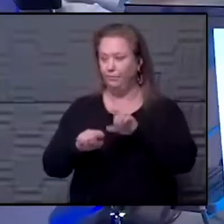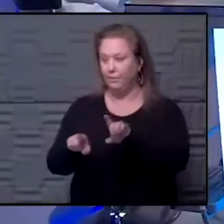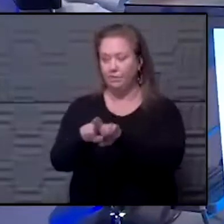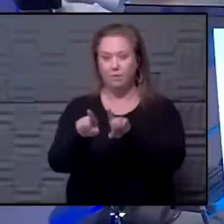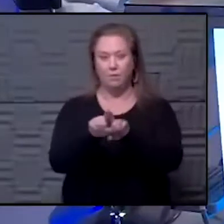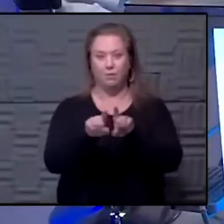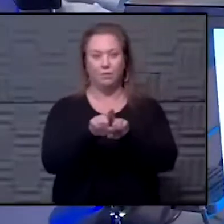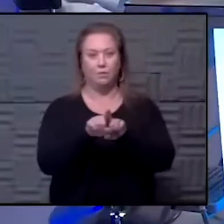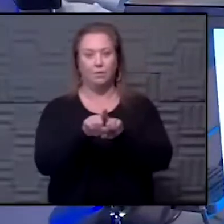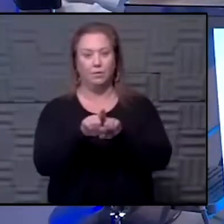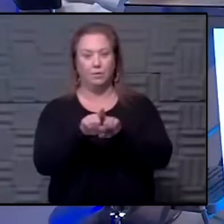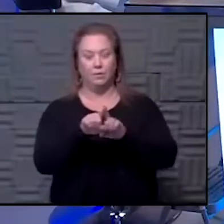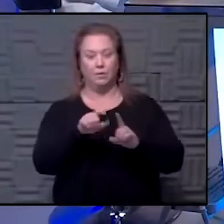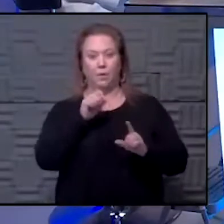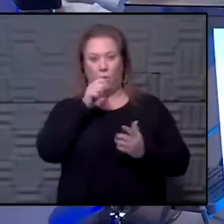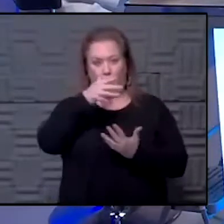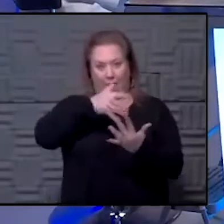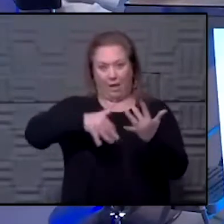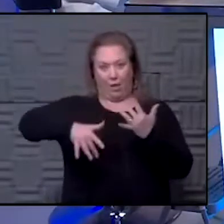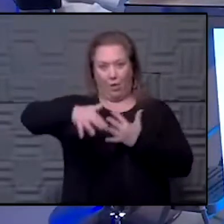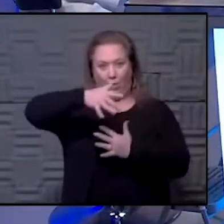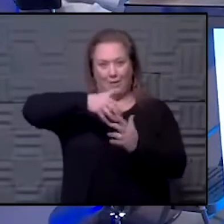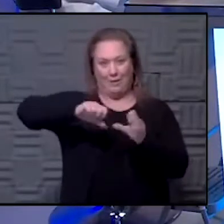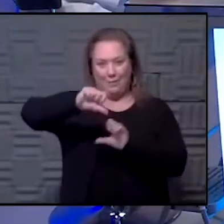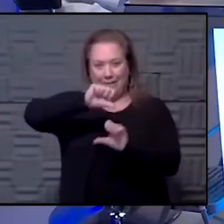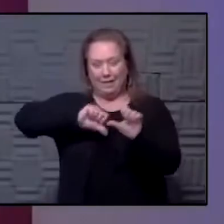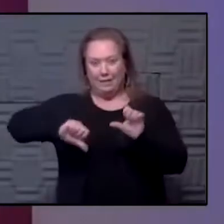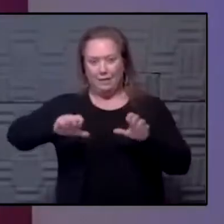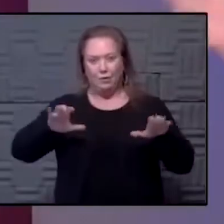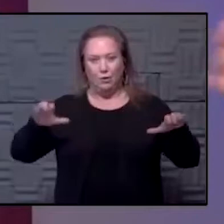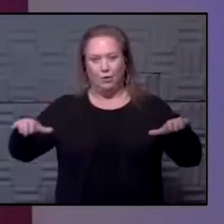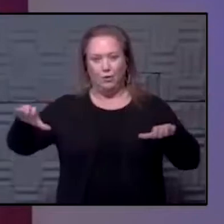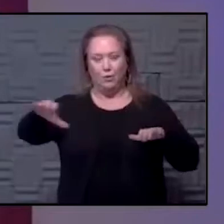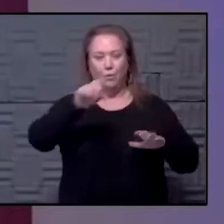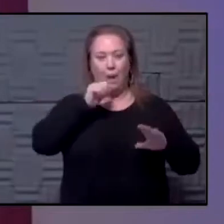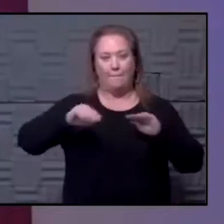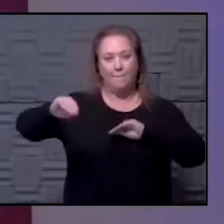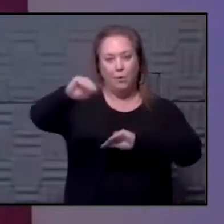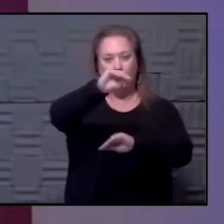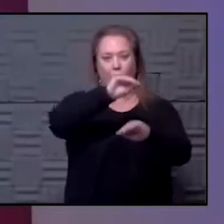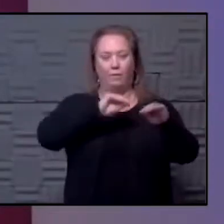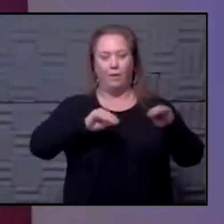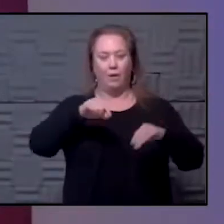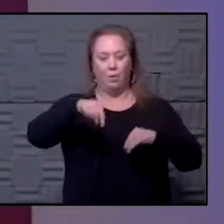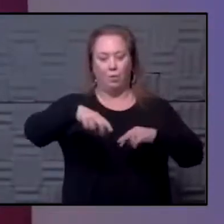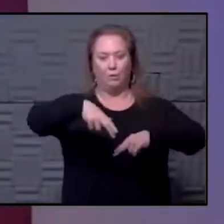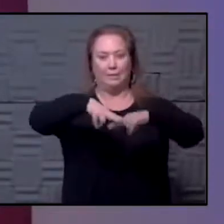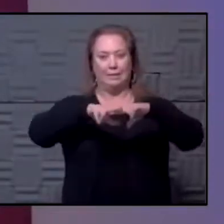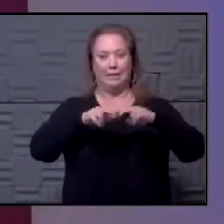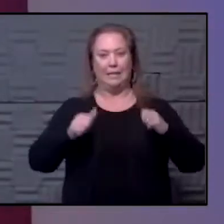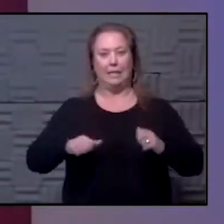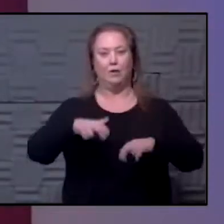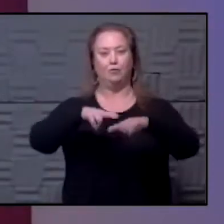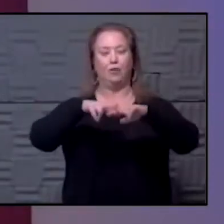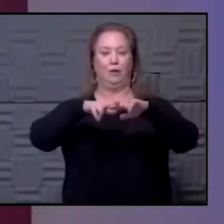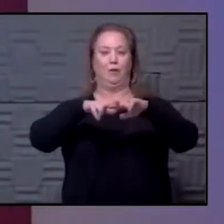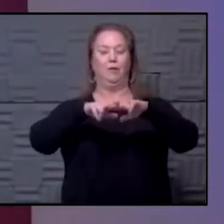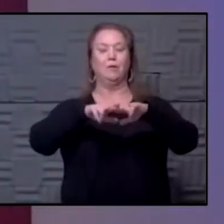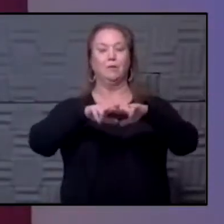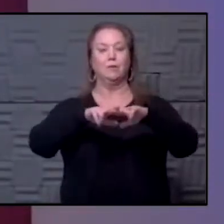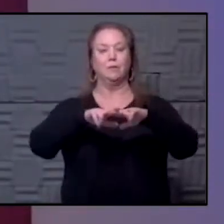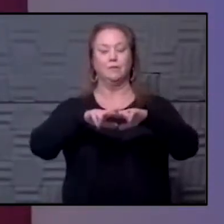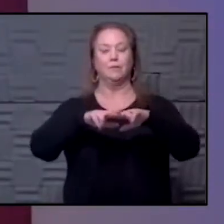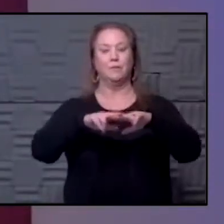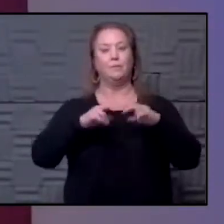because we're not interacting really, moving. We're very much controlled, sitting in our chairs, facing a certain